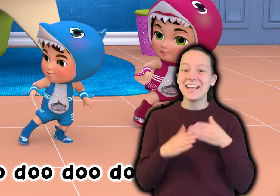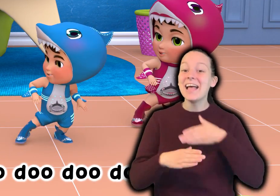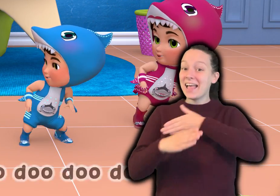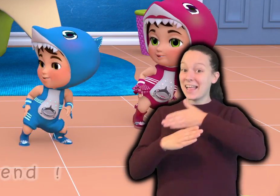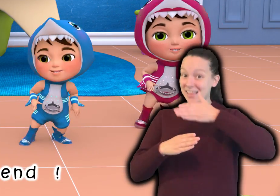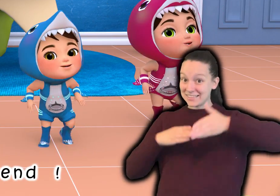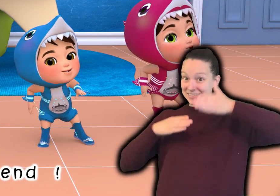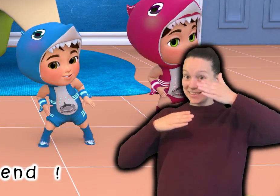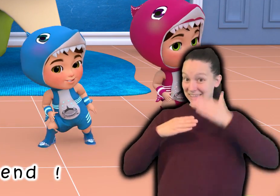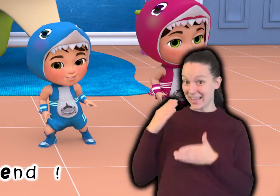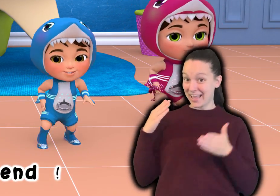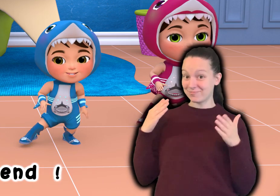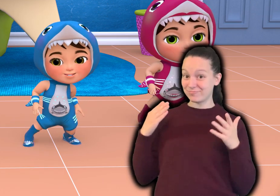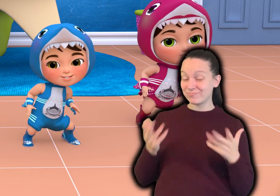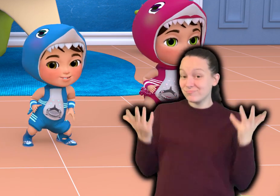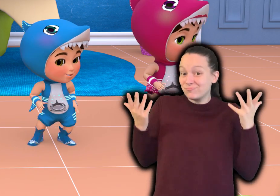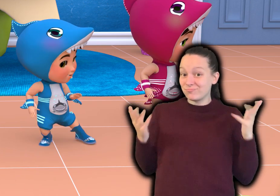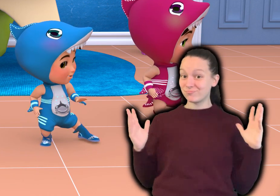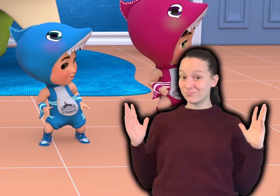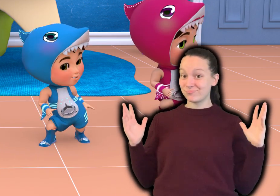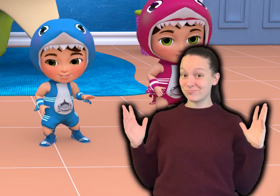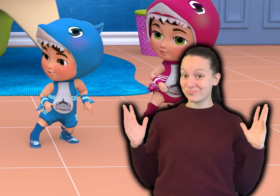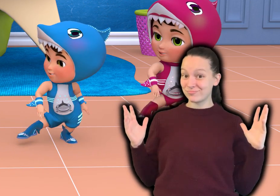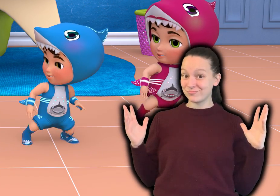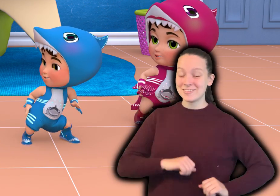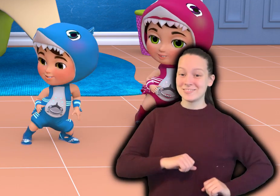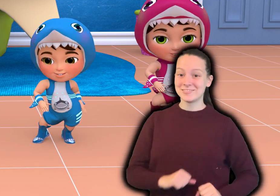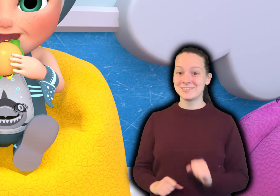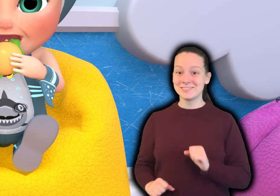end do do do do it's the